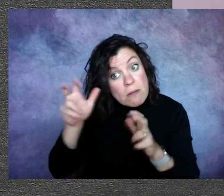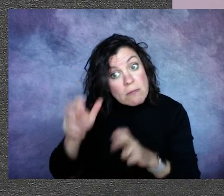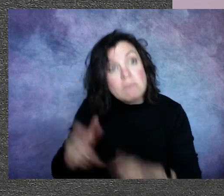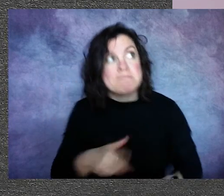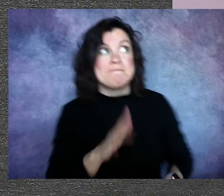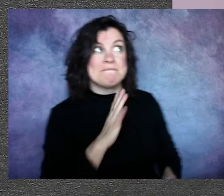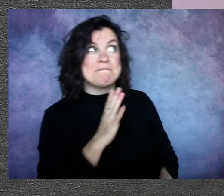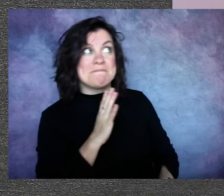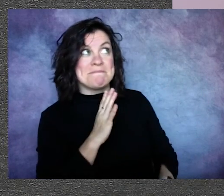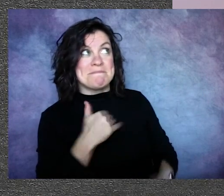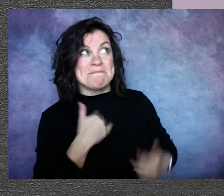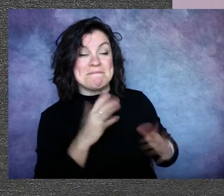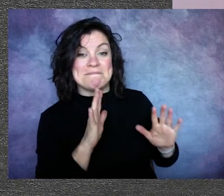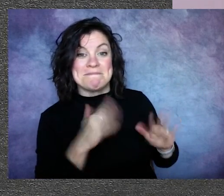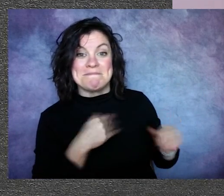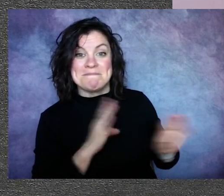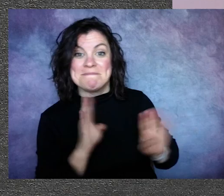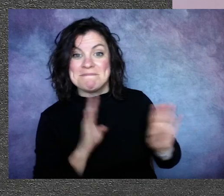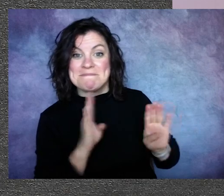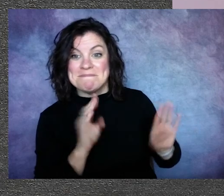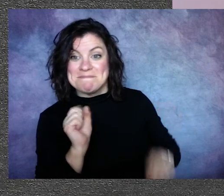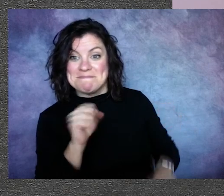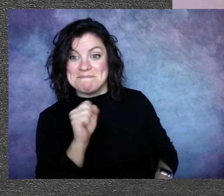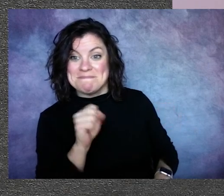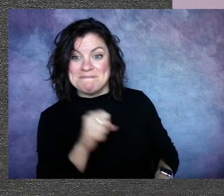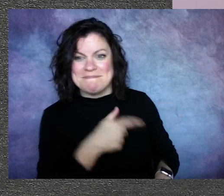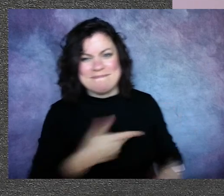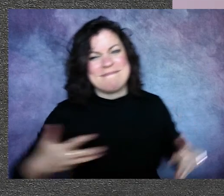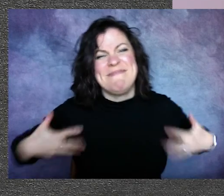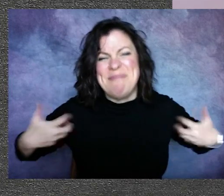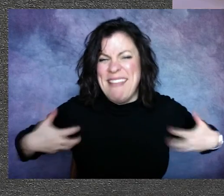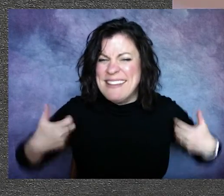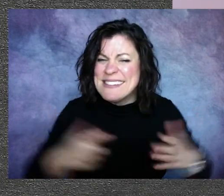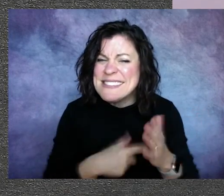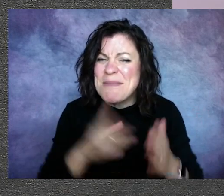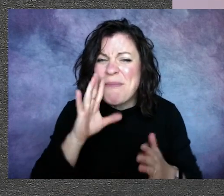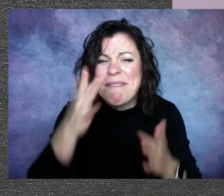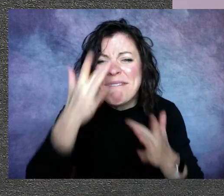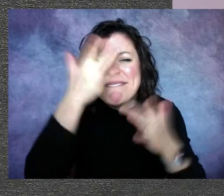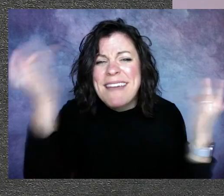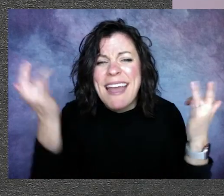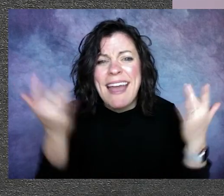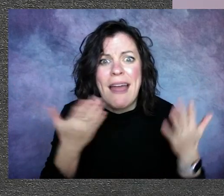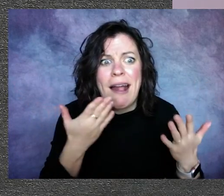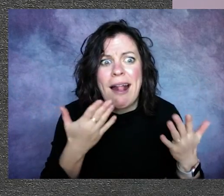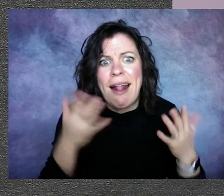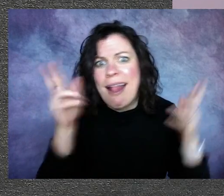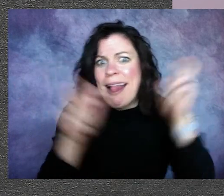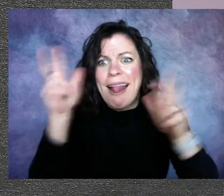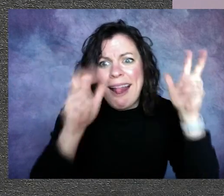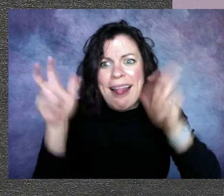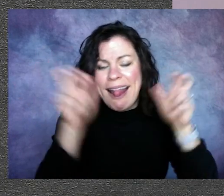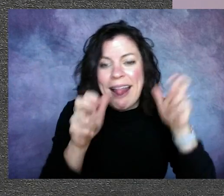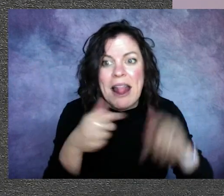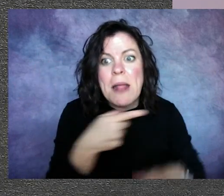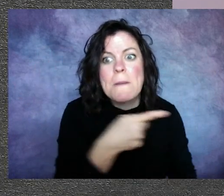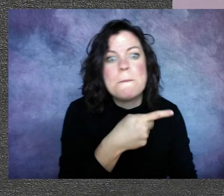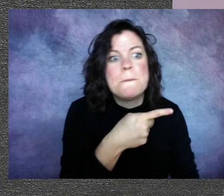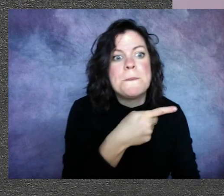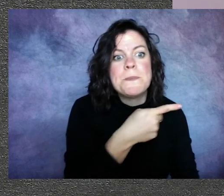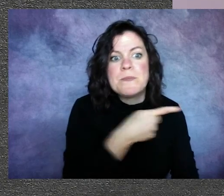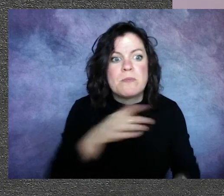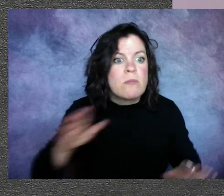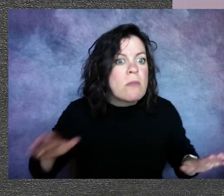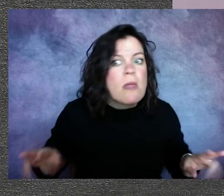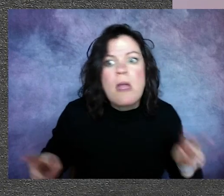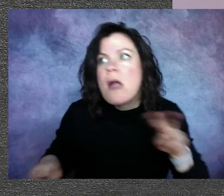to be good, but it is easy for little monkeys to forget. On the deck, he found some seagulls. He wondered